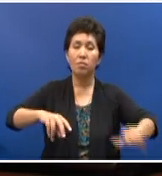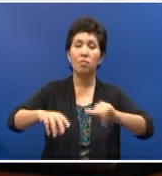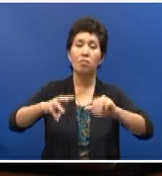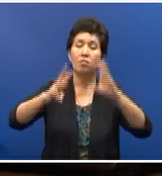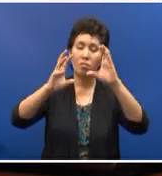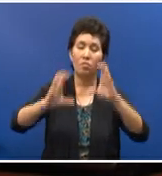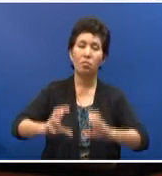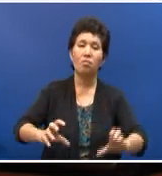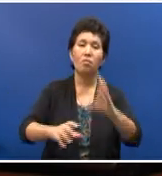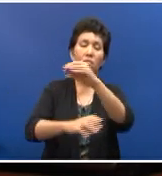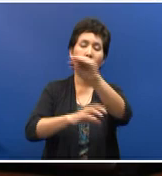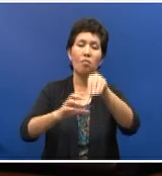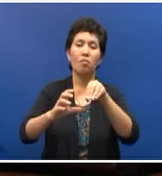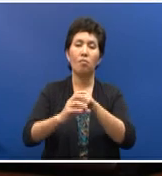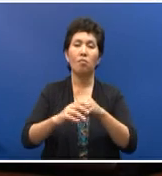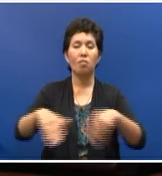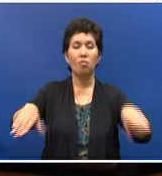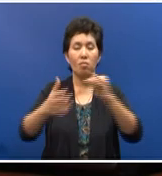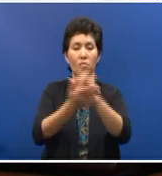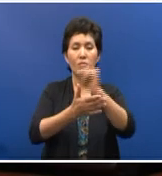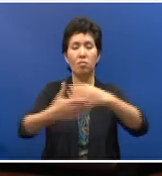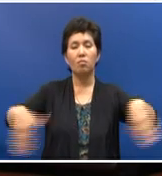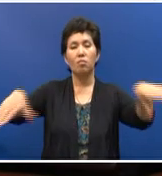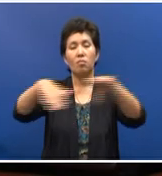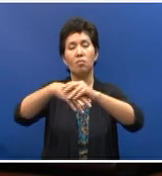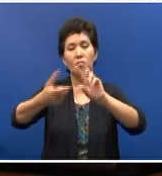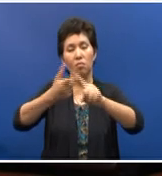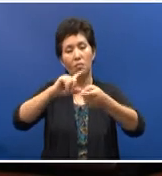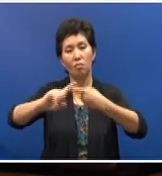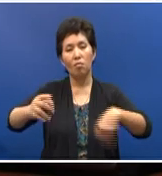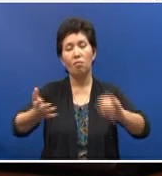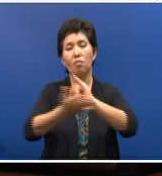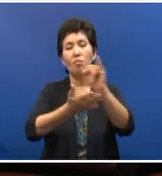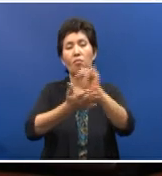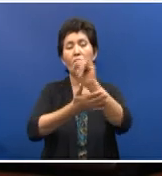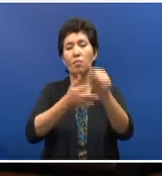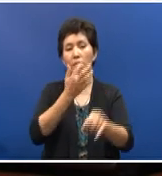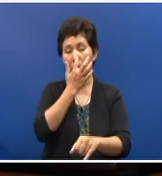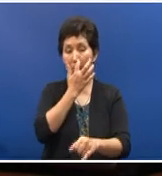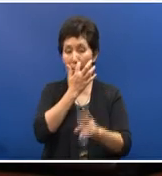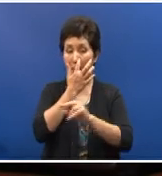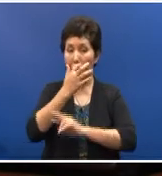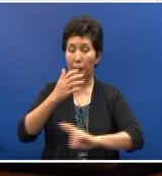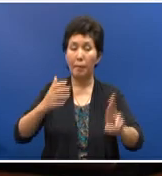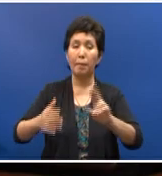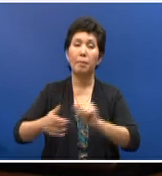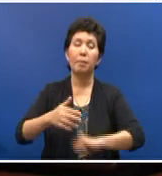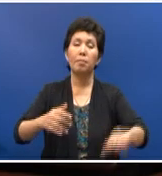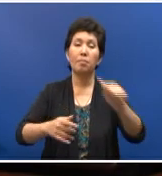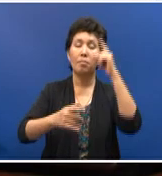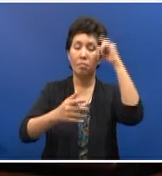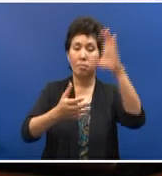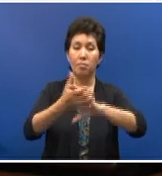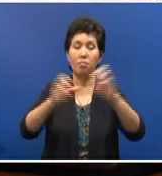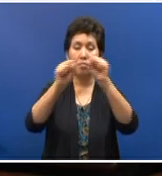anthropology. Okay, the institutions of marriage and kinship. Okay, the institutions of religions and also the belief